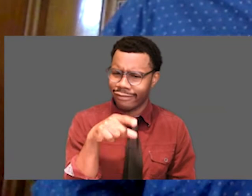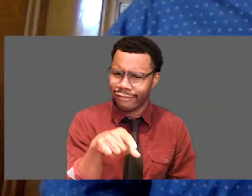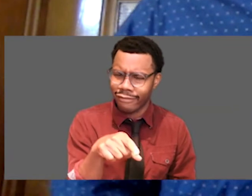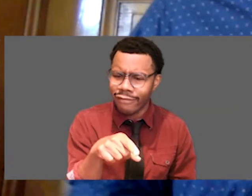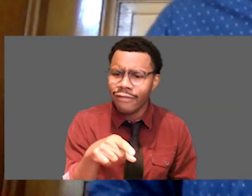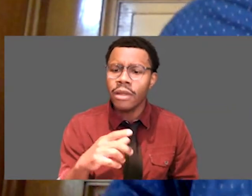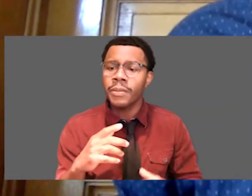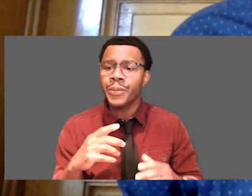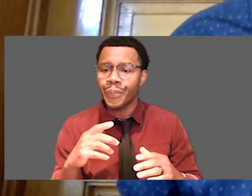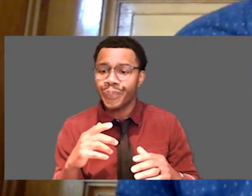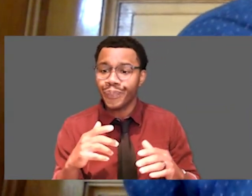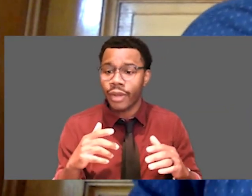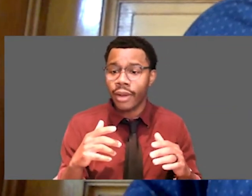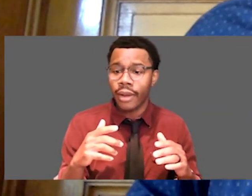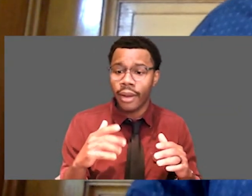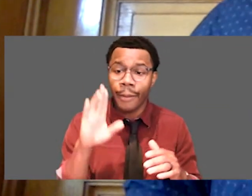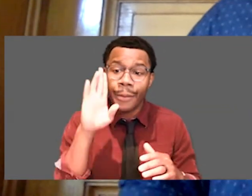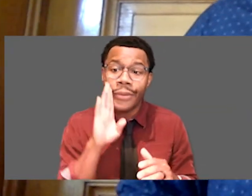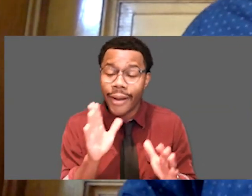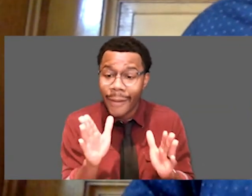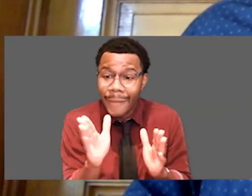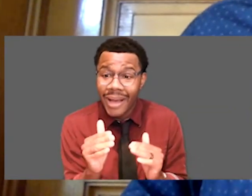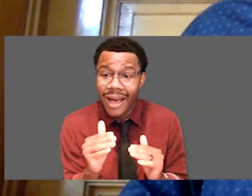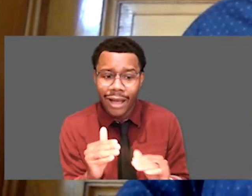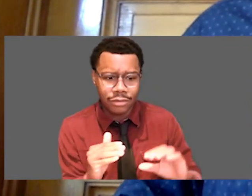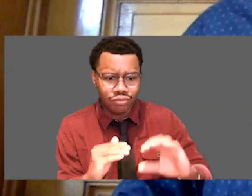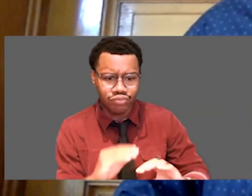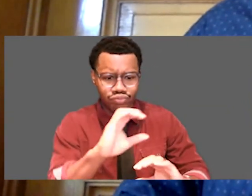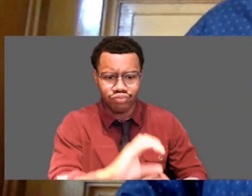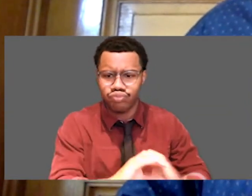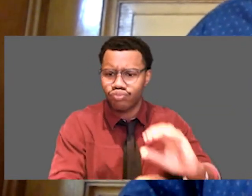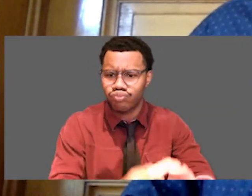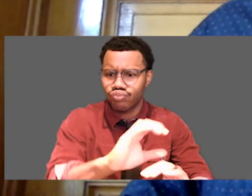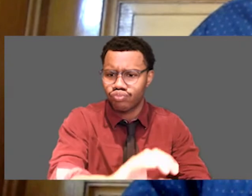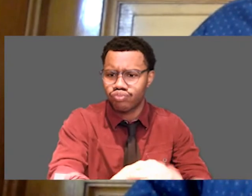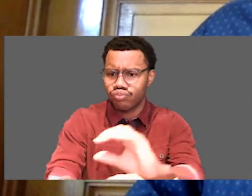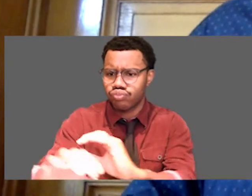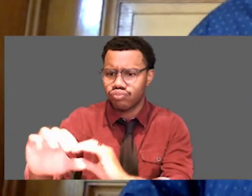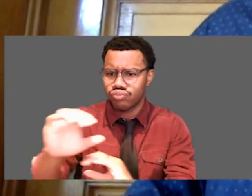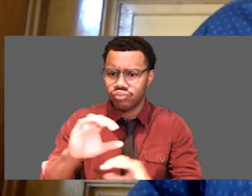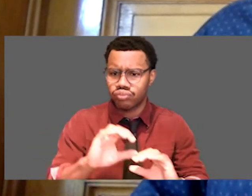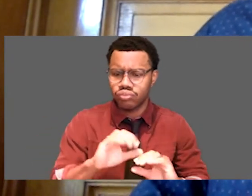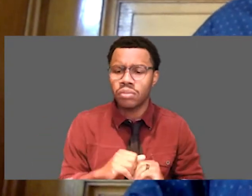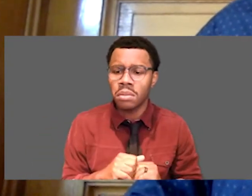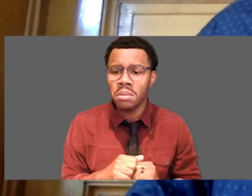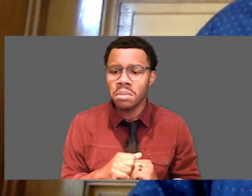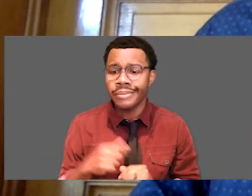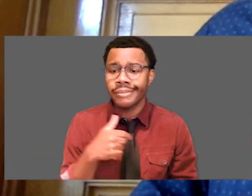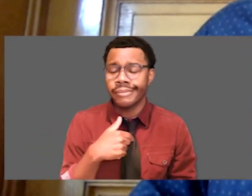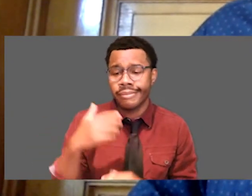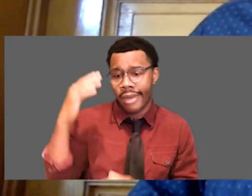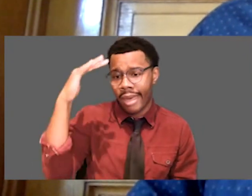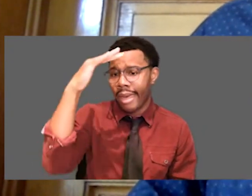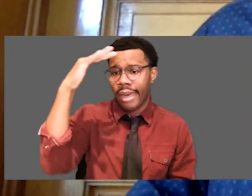some perforated brown boxes around its base. High on real weed, I sat on a